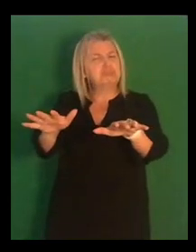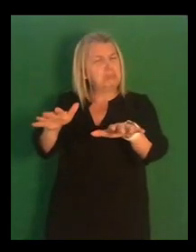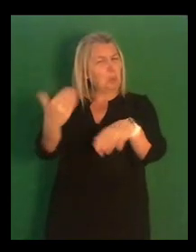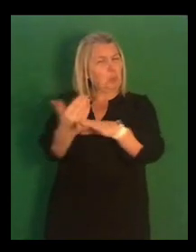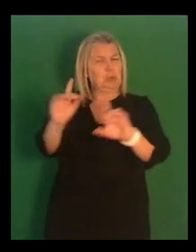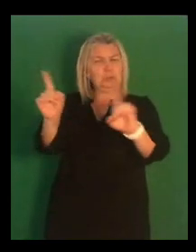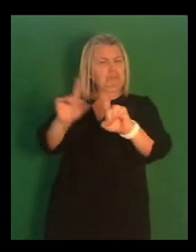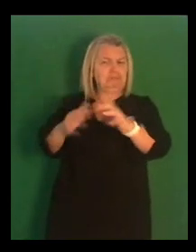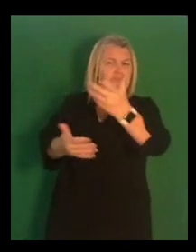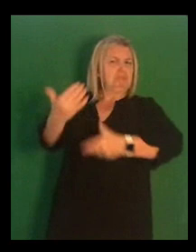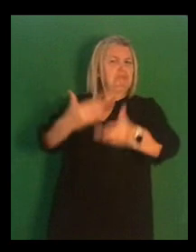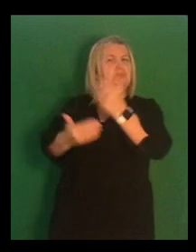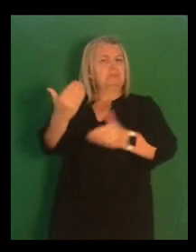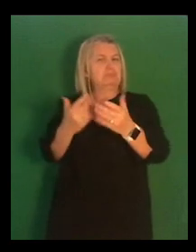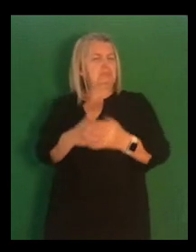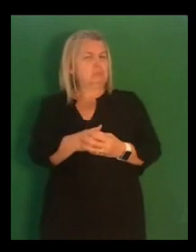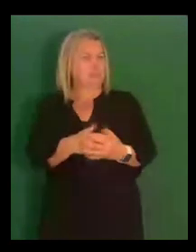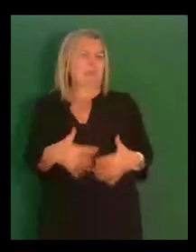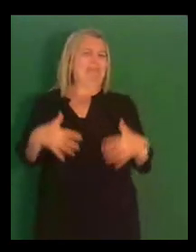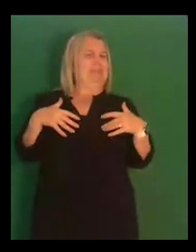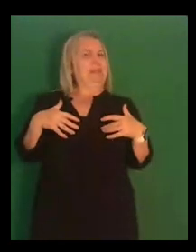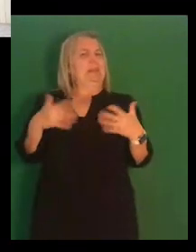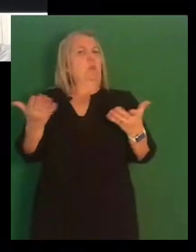in terms of the NTS just at this moment?